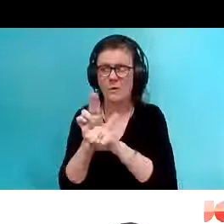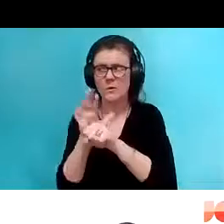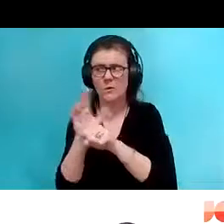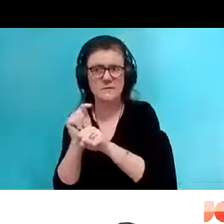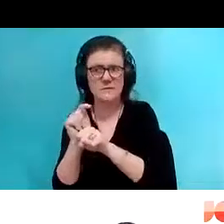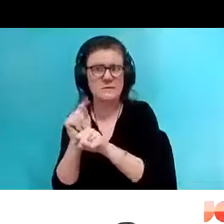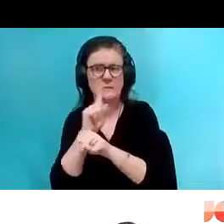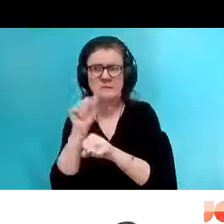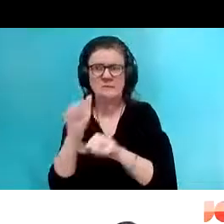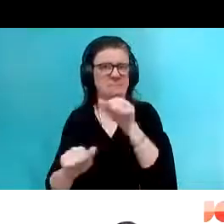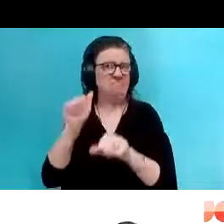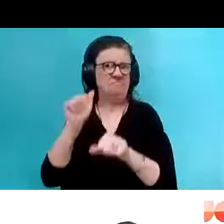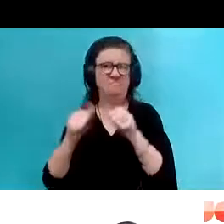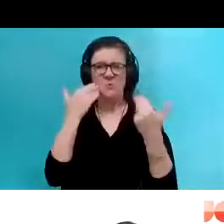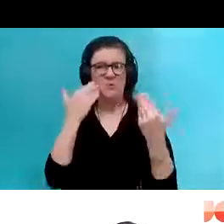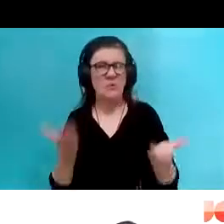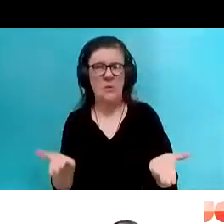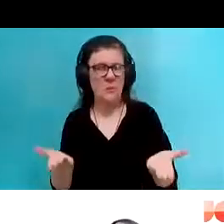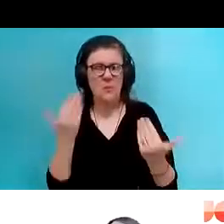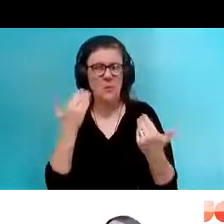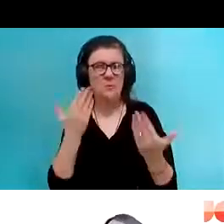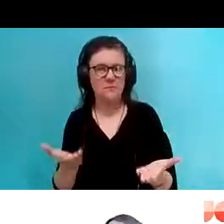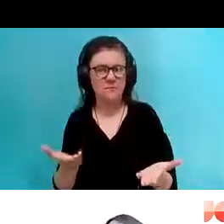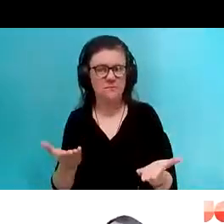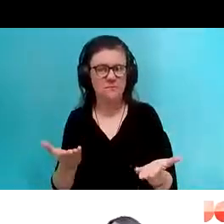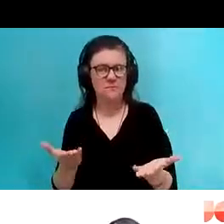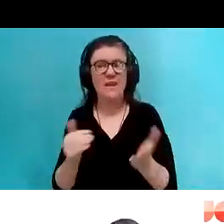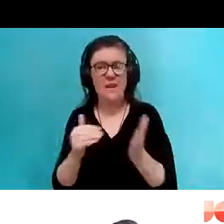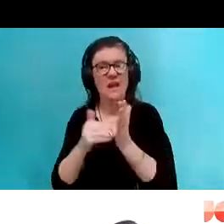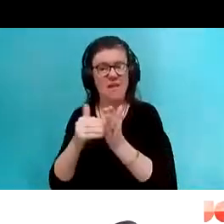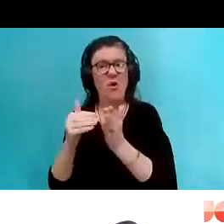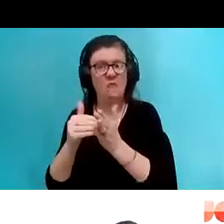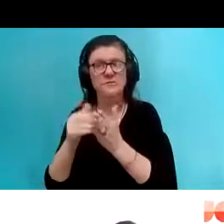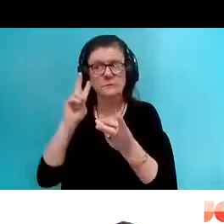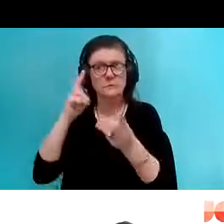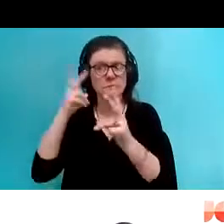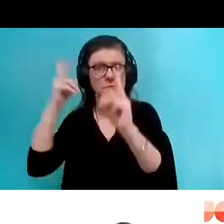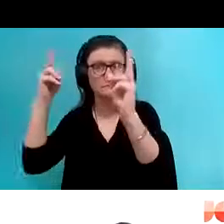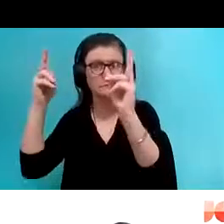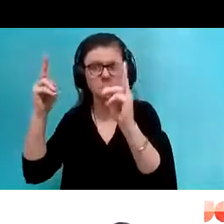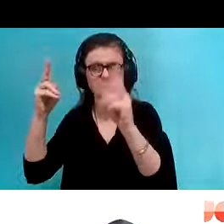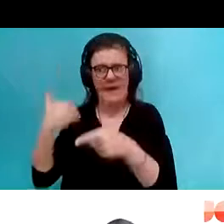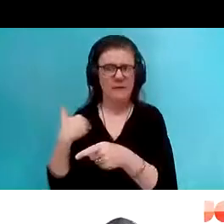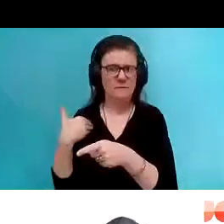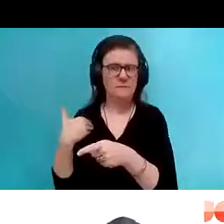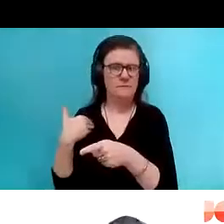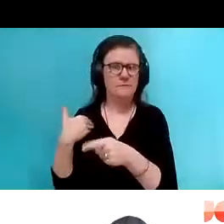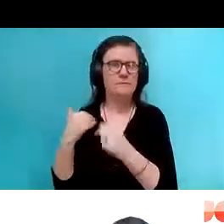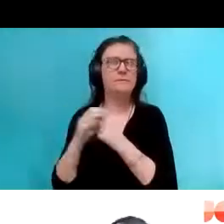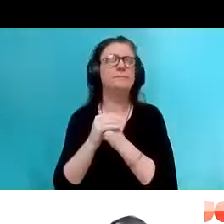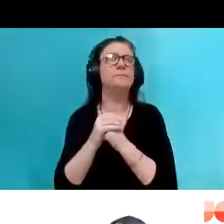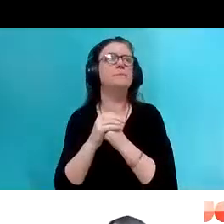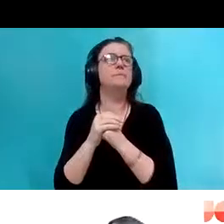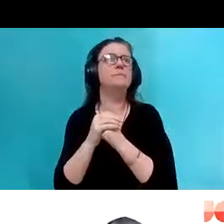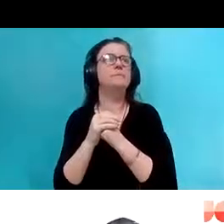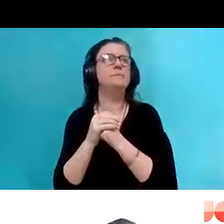uncertainty and a lot of misinformation, in fact. But when we looked at the detail, it